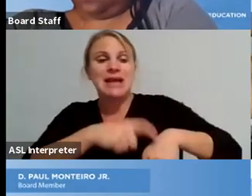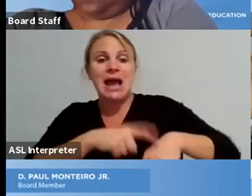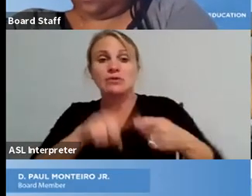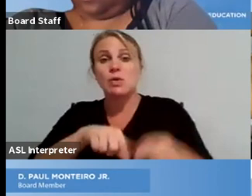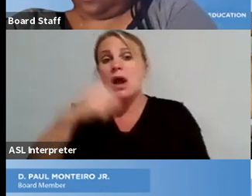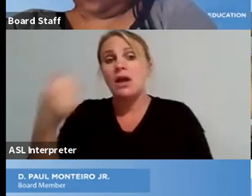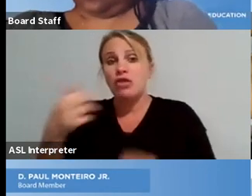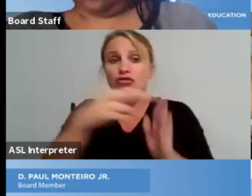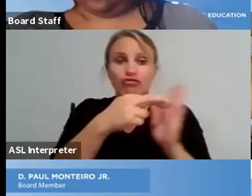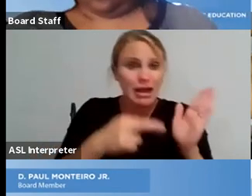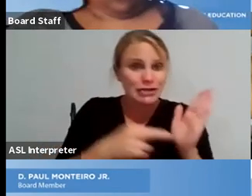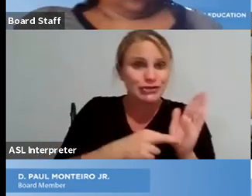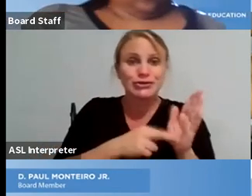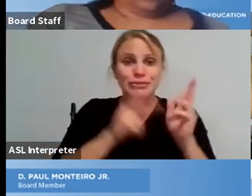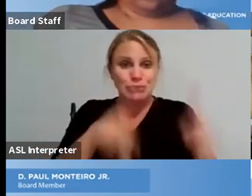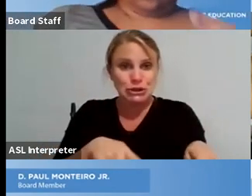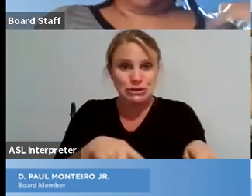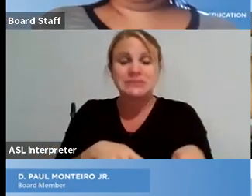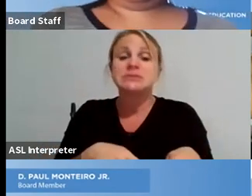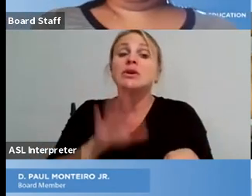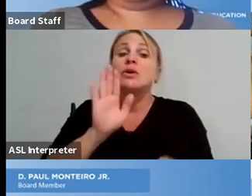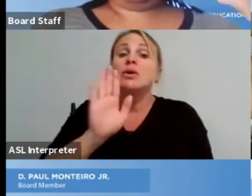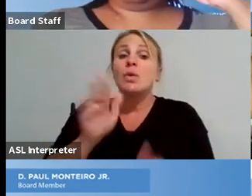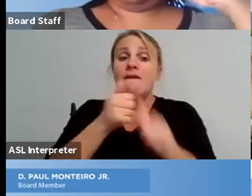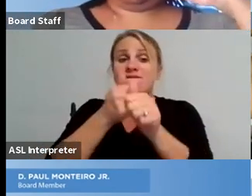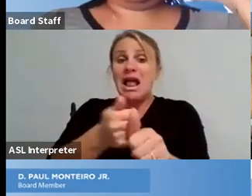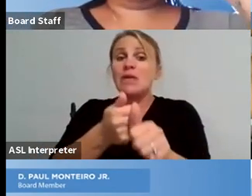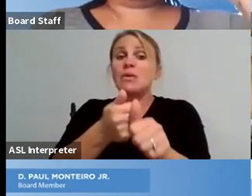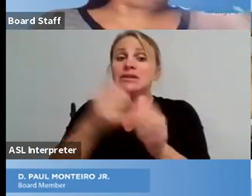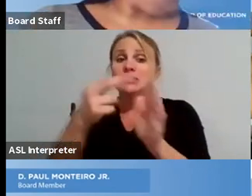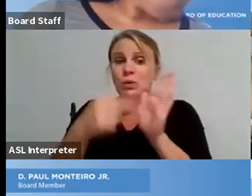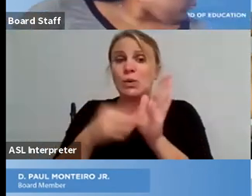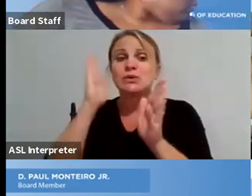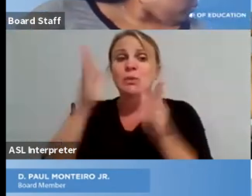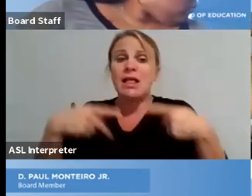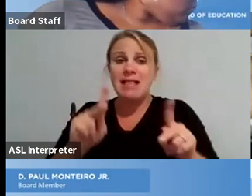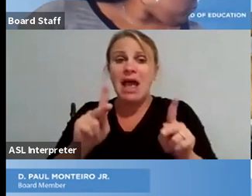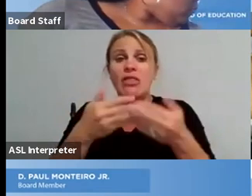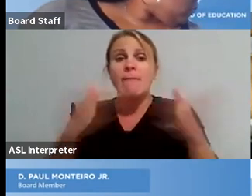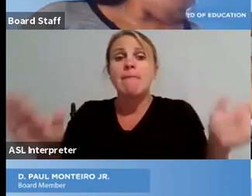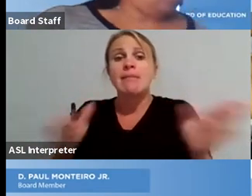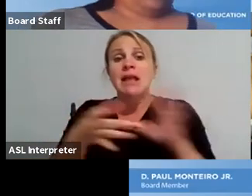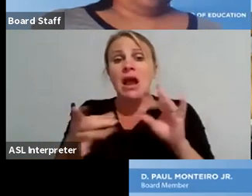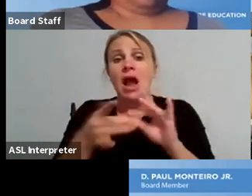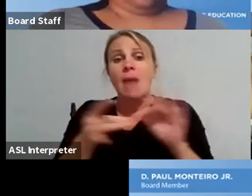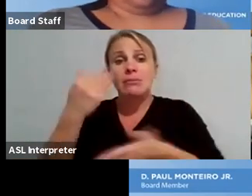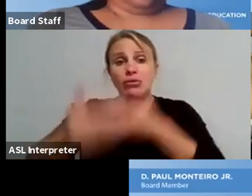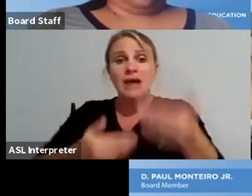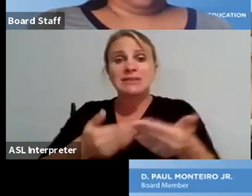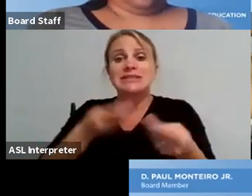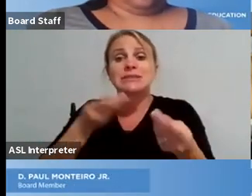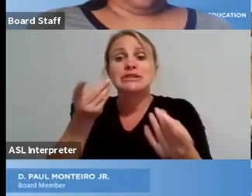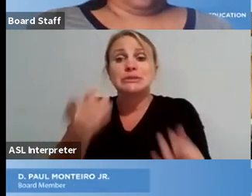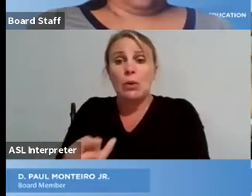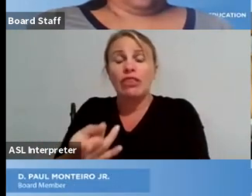unregistered individual. Your adherence to these guidelines will enable the public comment process to move smoothly.